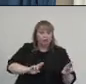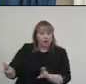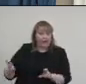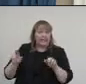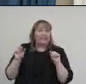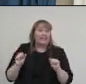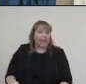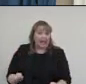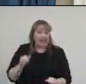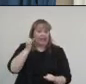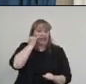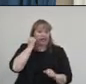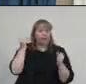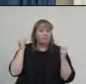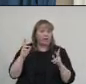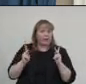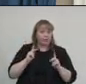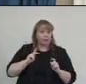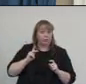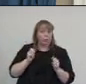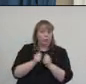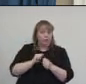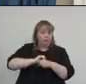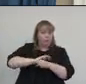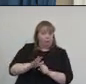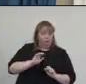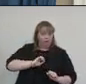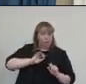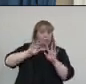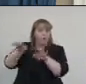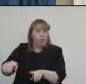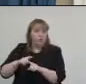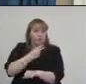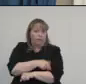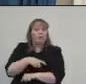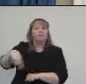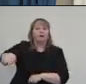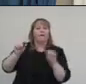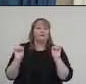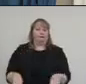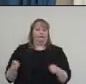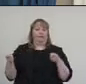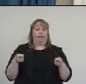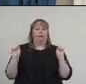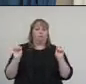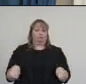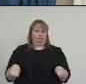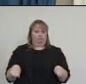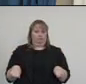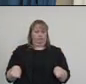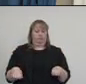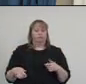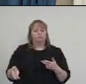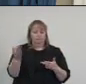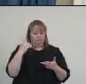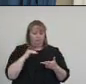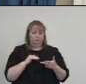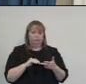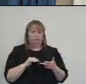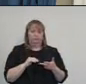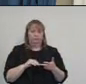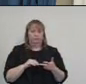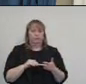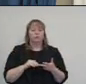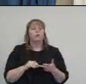Number three, expanded ability for healthcare providers to administer tests for symptomatic patients and